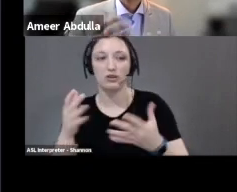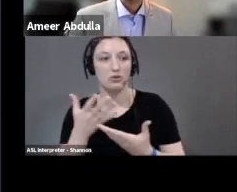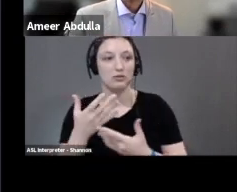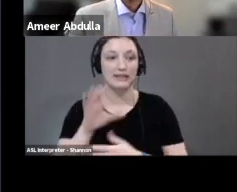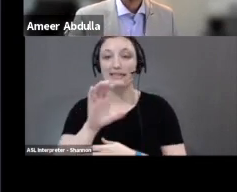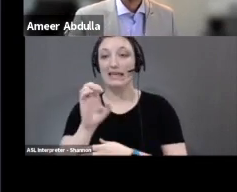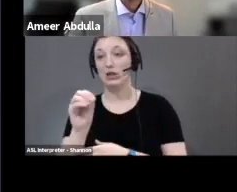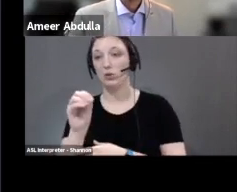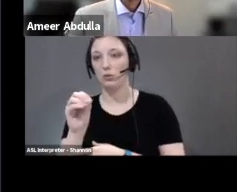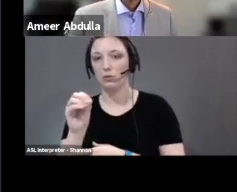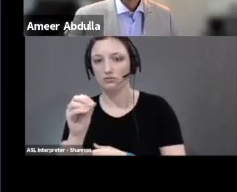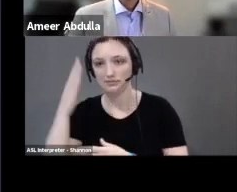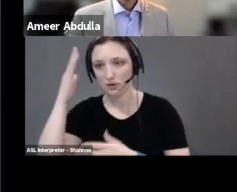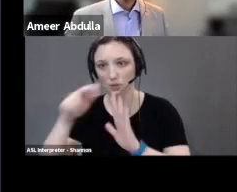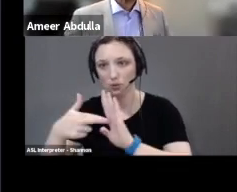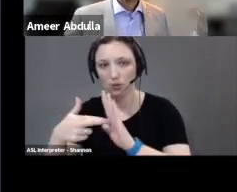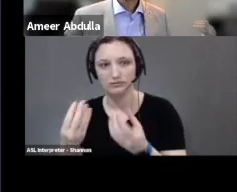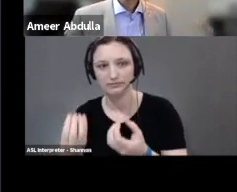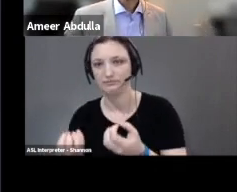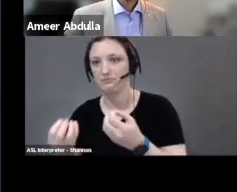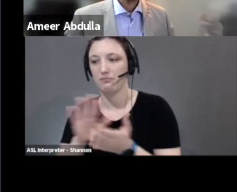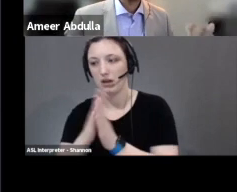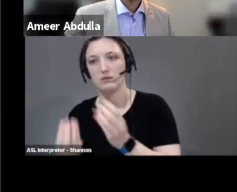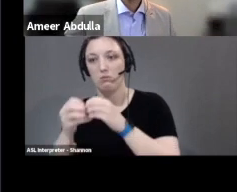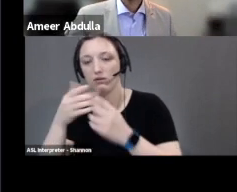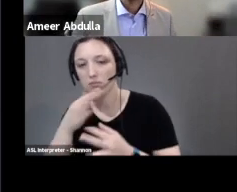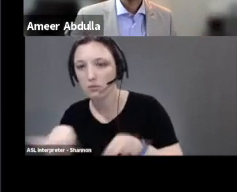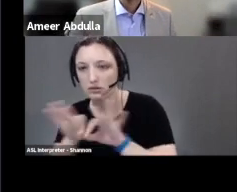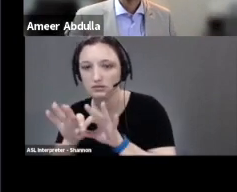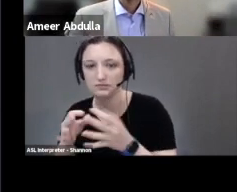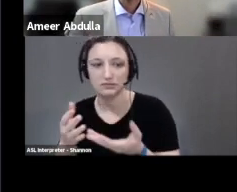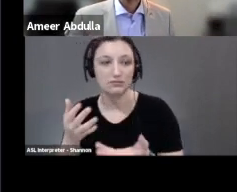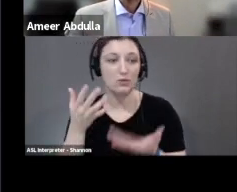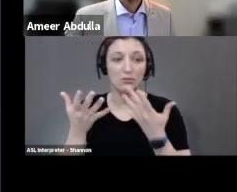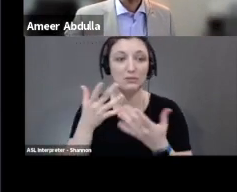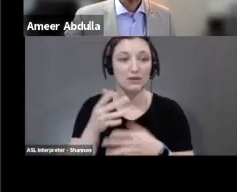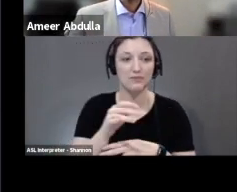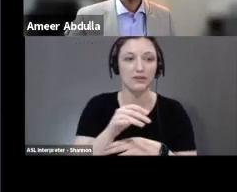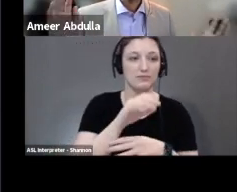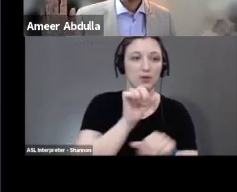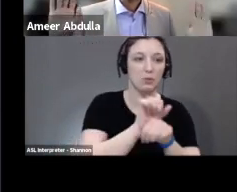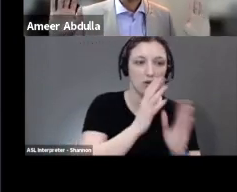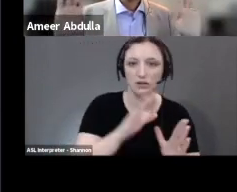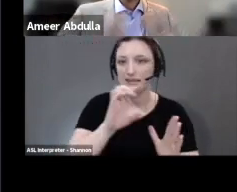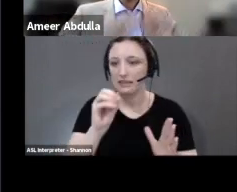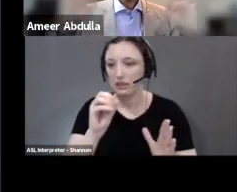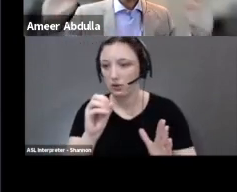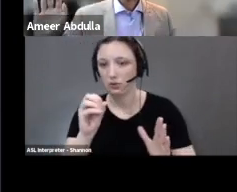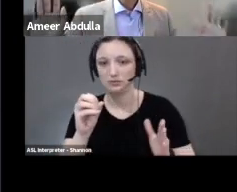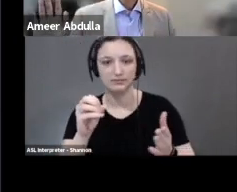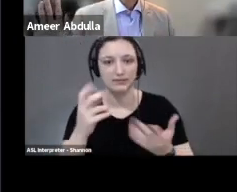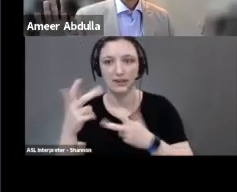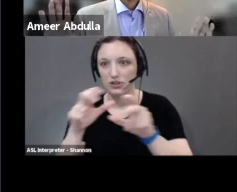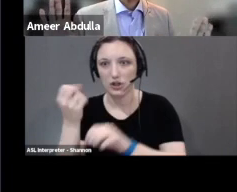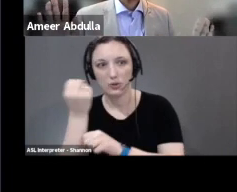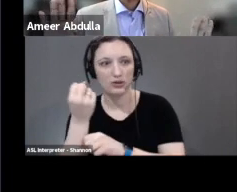you're looking at value creation. And maybe even you step away from the employee or CEO hat. You may just say, you know what, I want to step